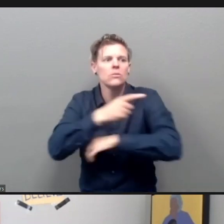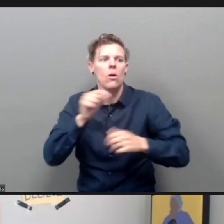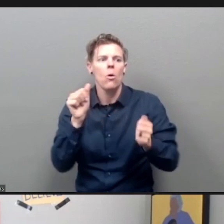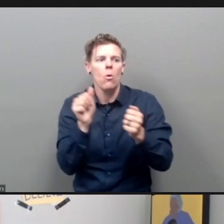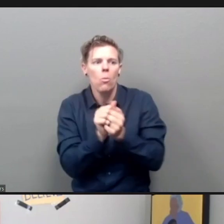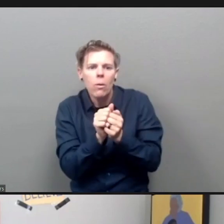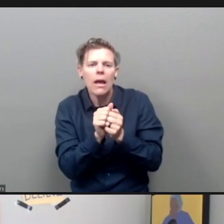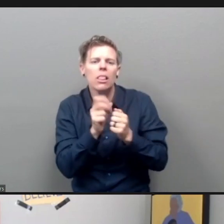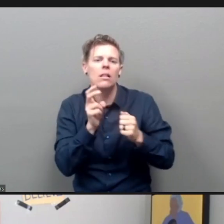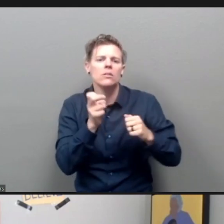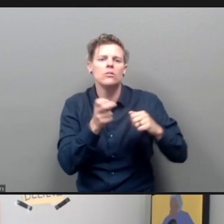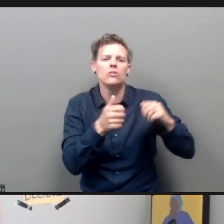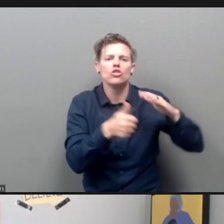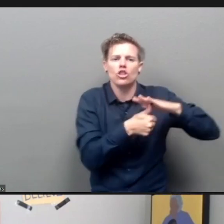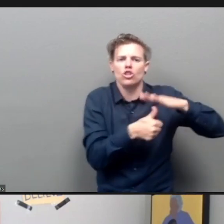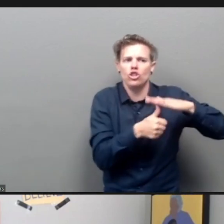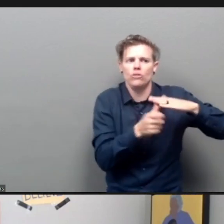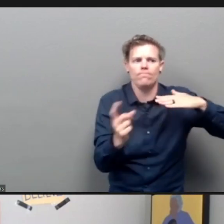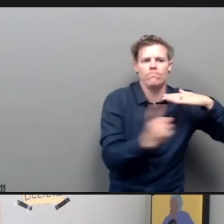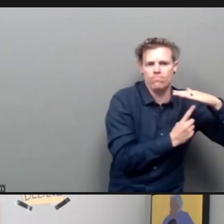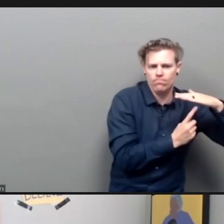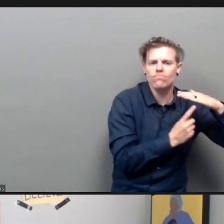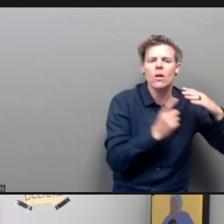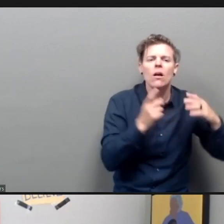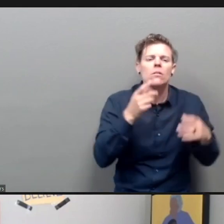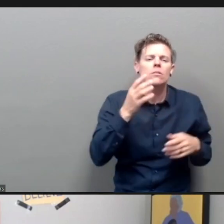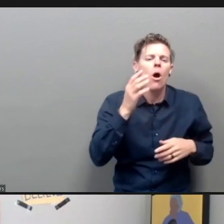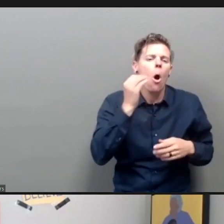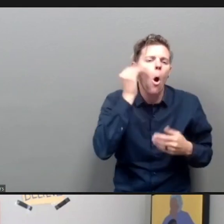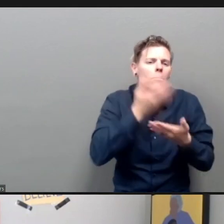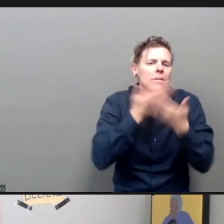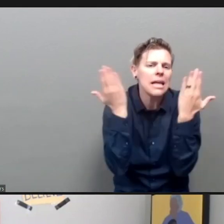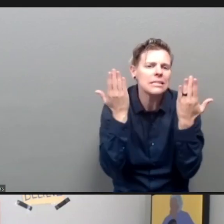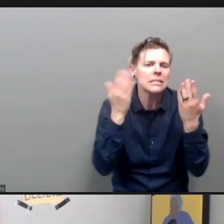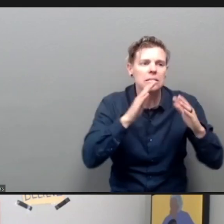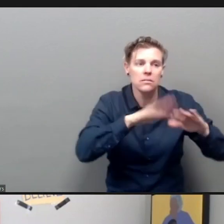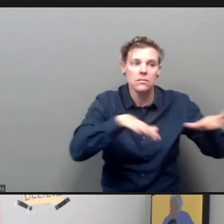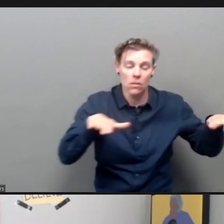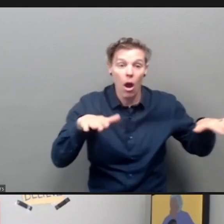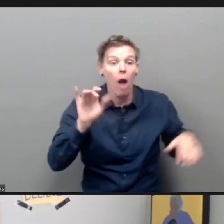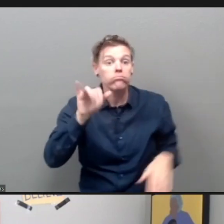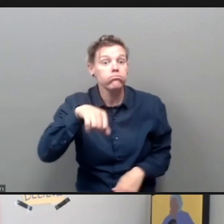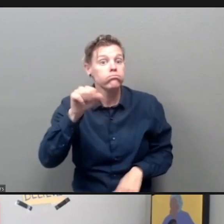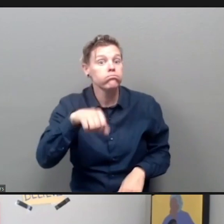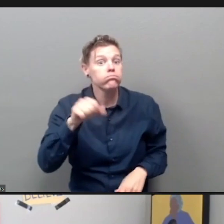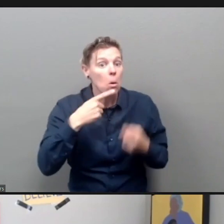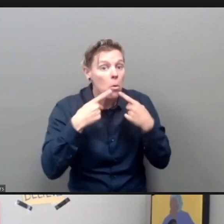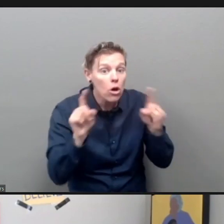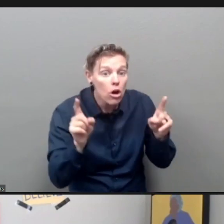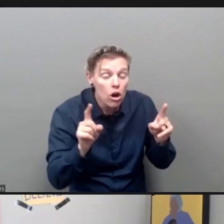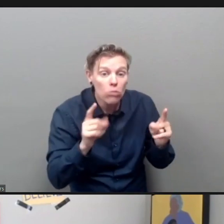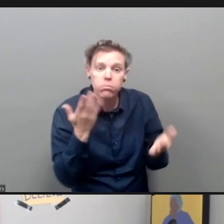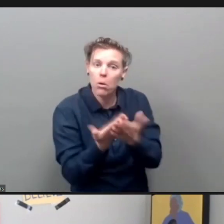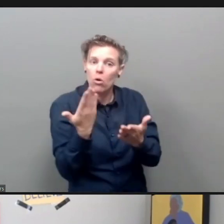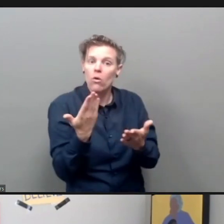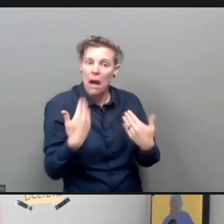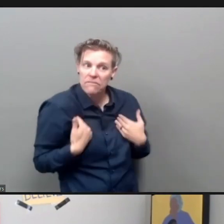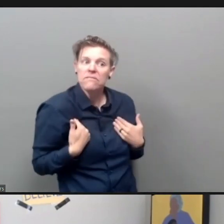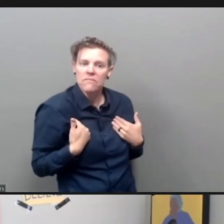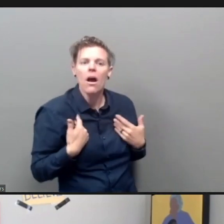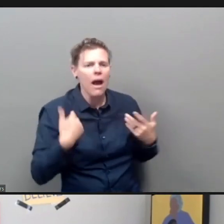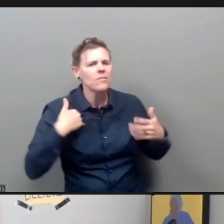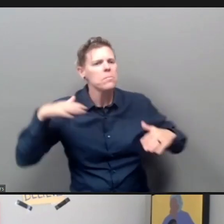from the education, sort of walking the tightrope and balancing those two priorities, did